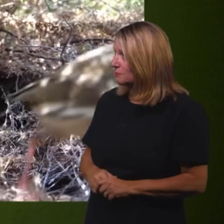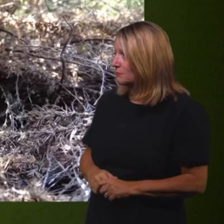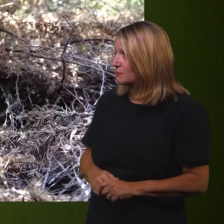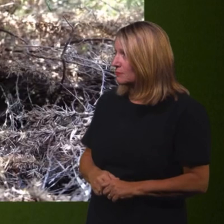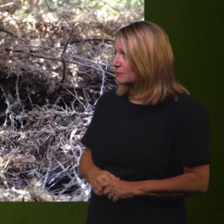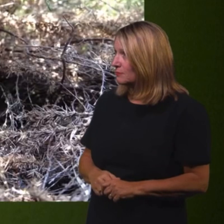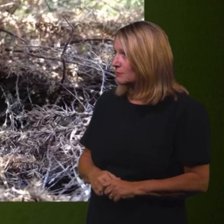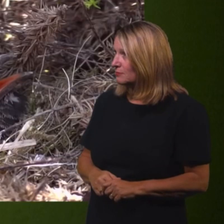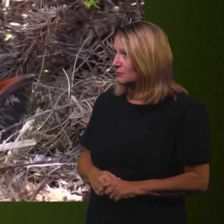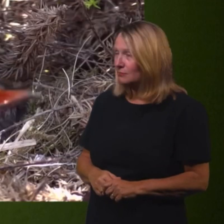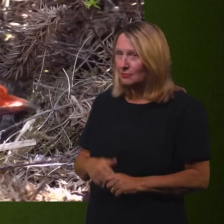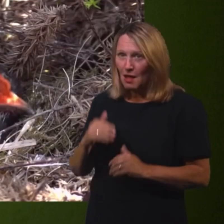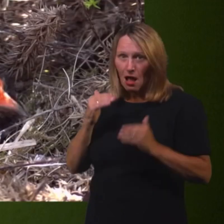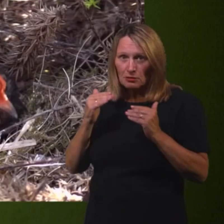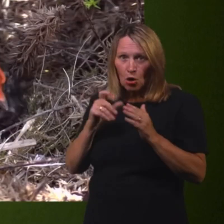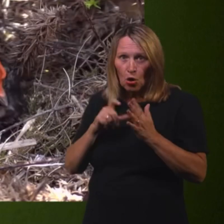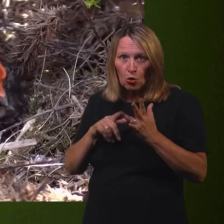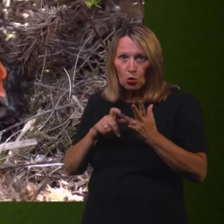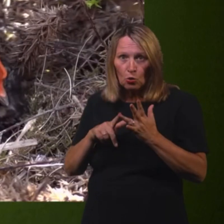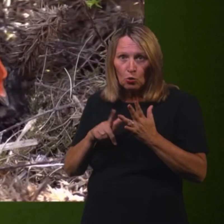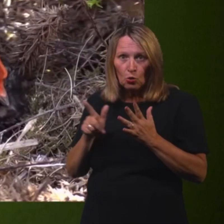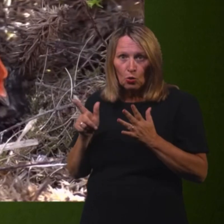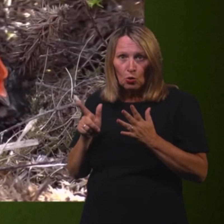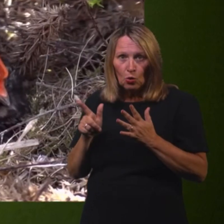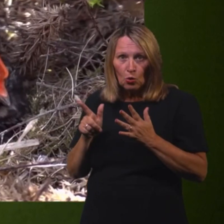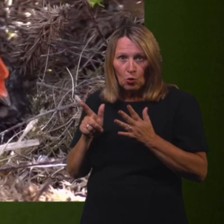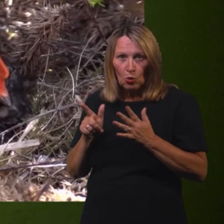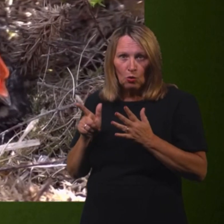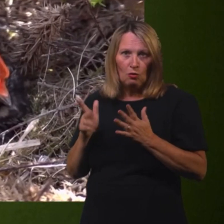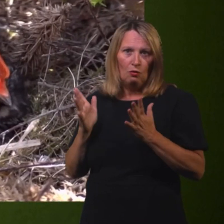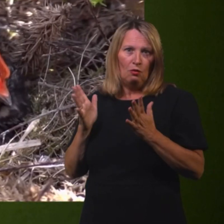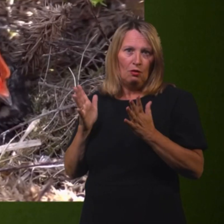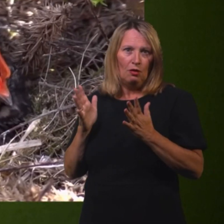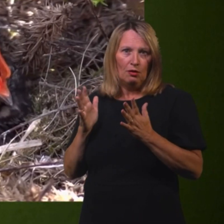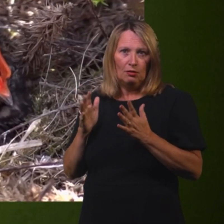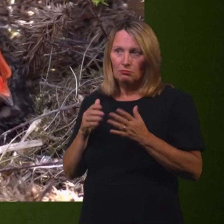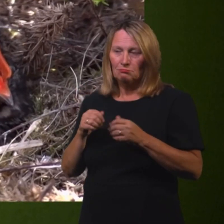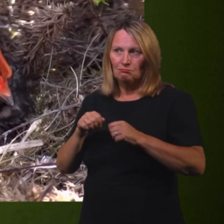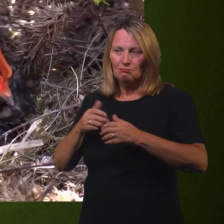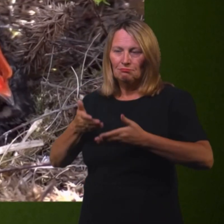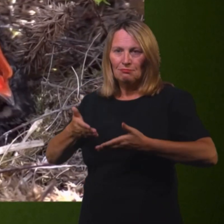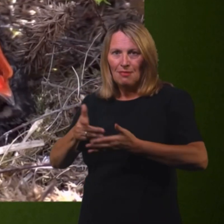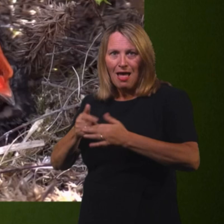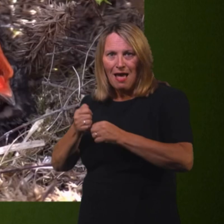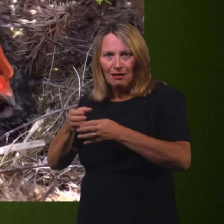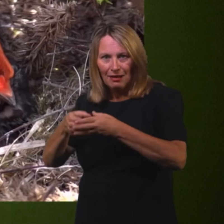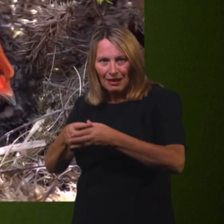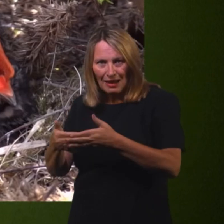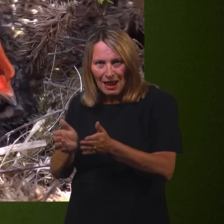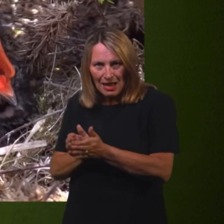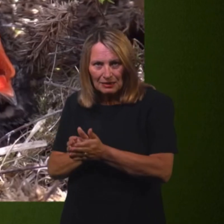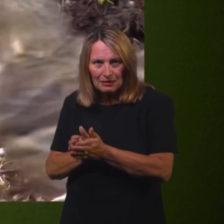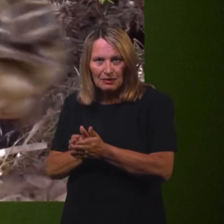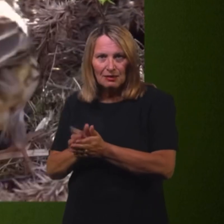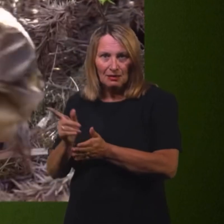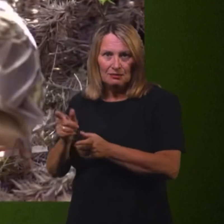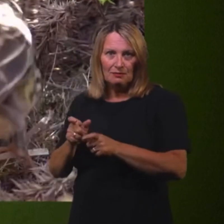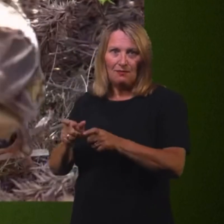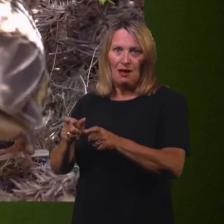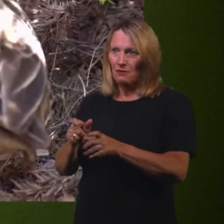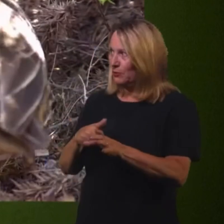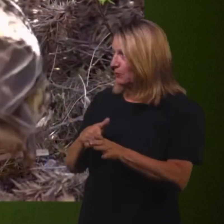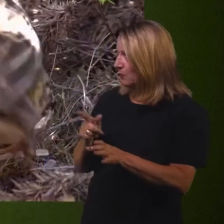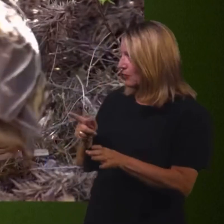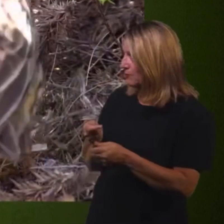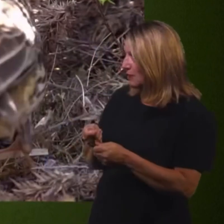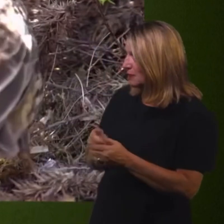And of course the adult cuckoo, a brood parasite, would have laid its eggs in the nest, and this is the surviving